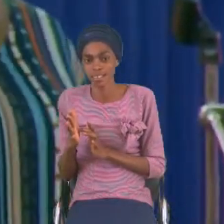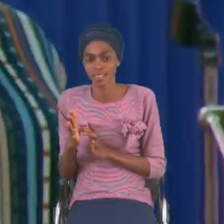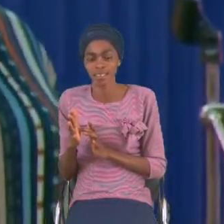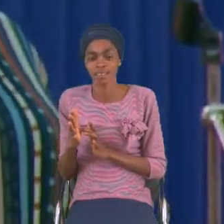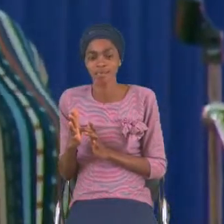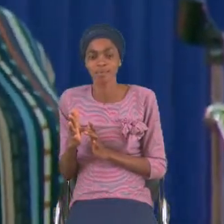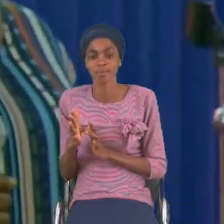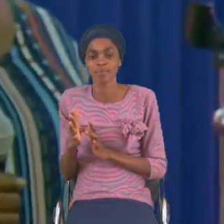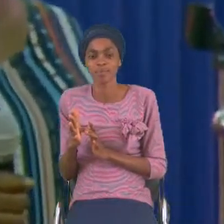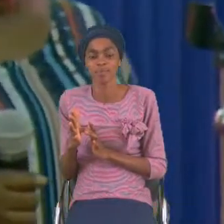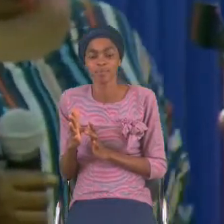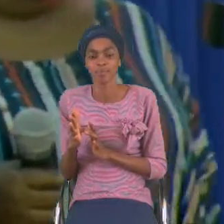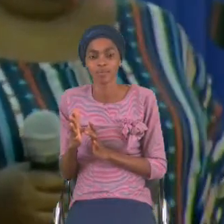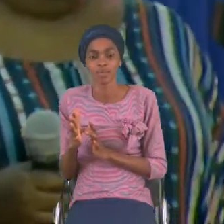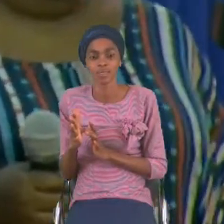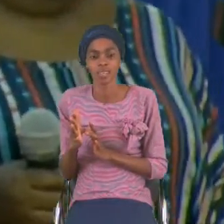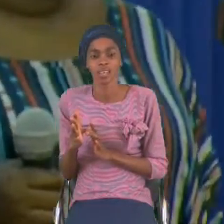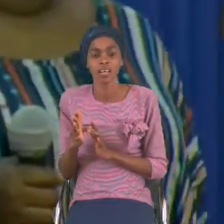Jesus,